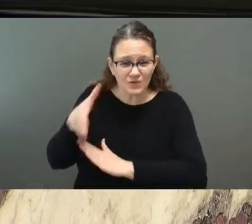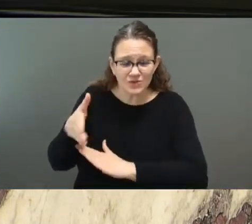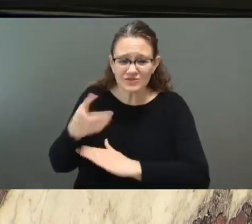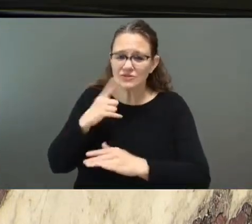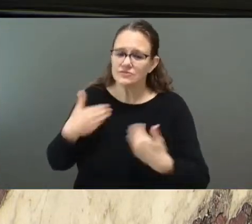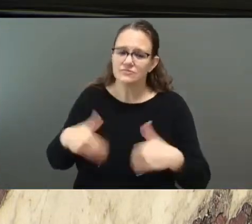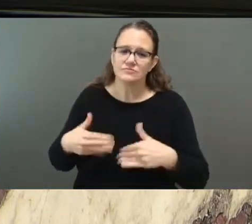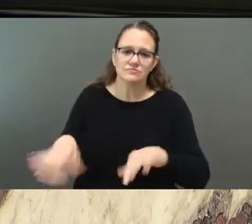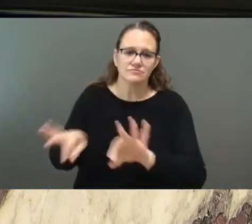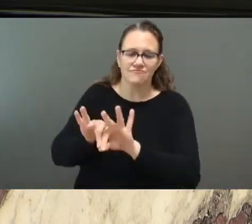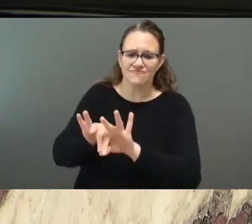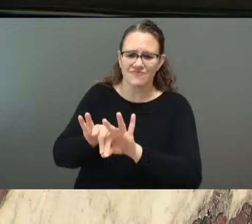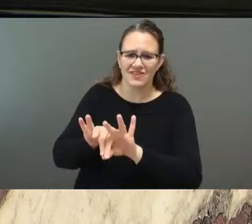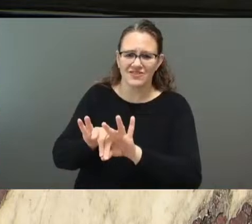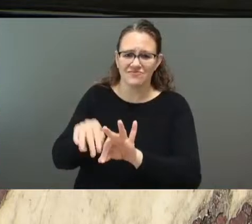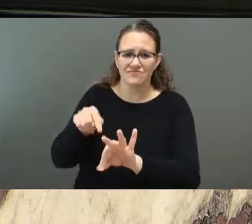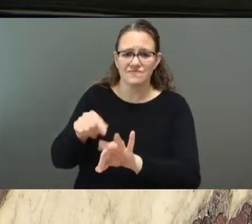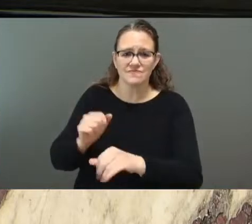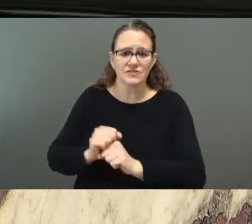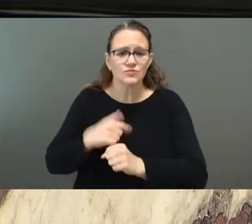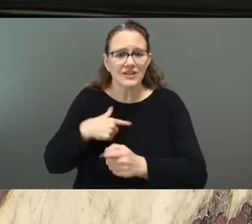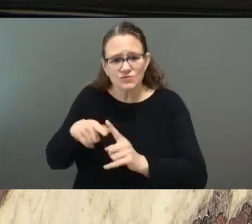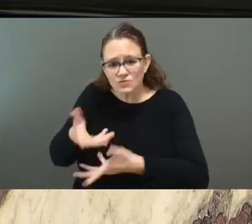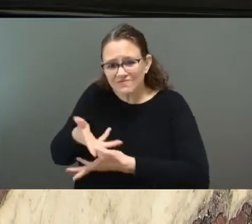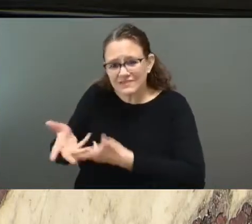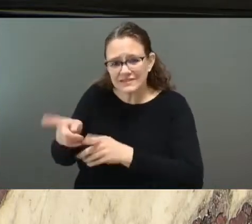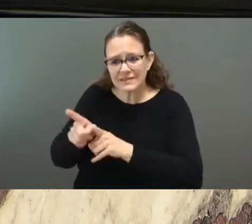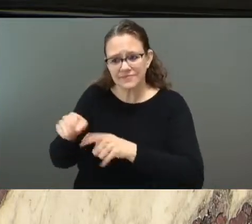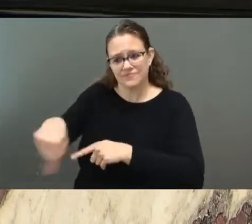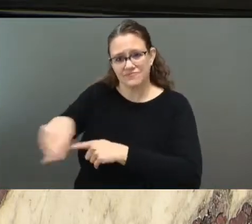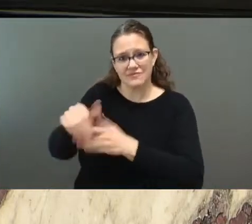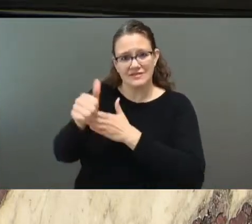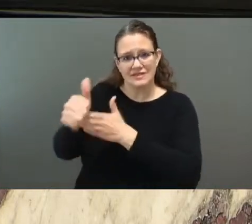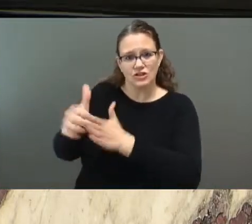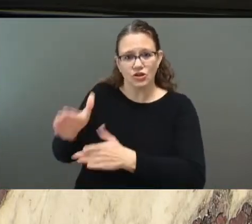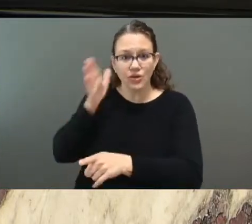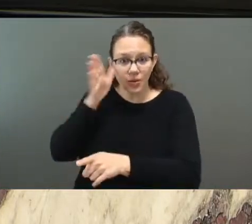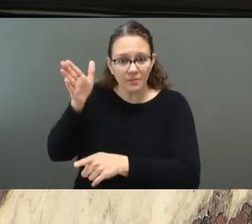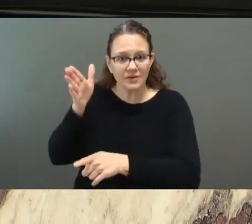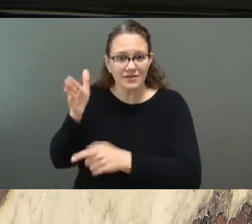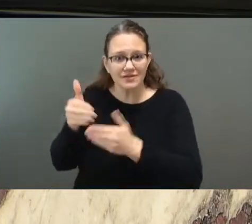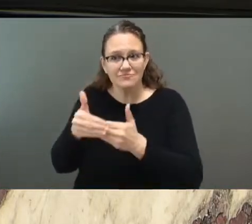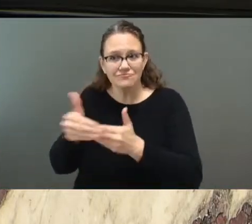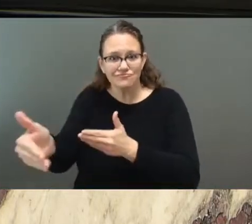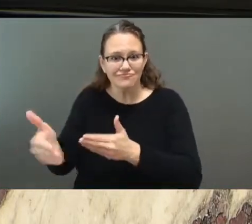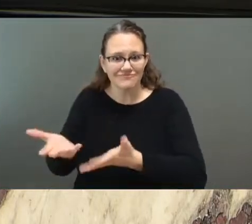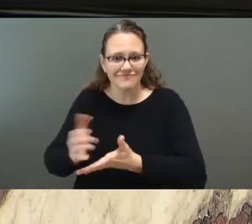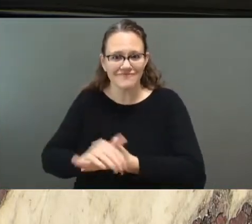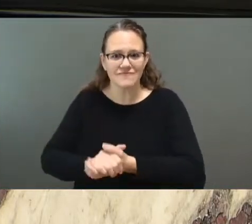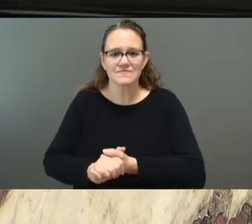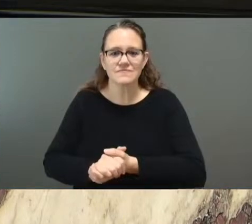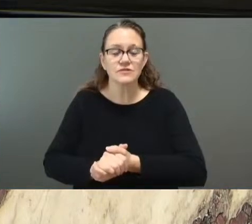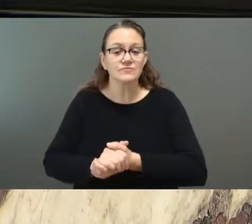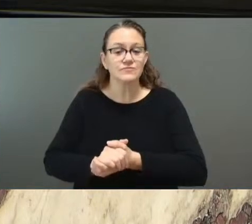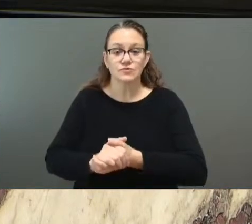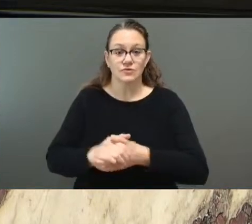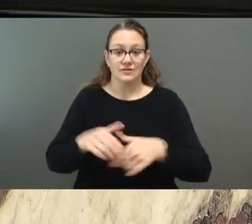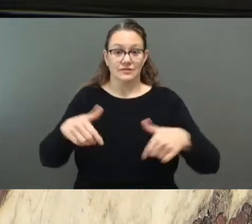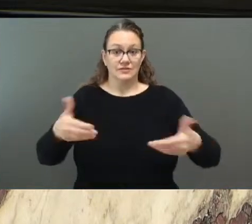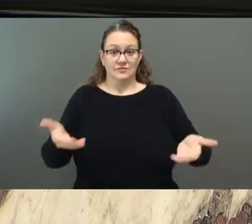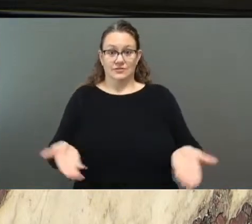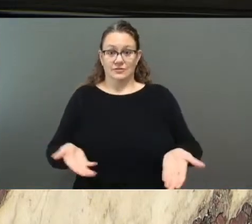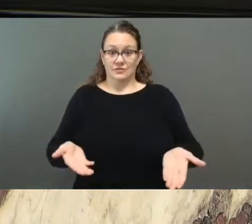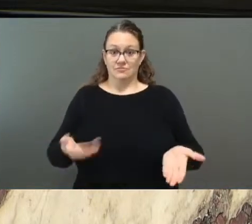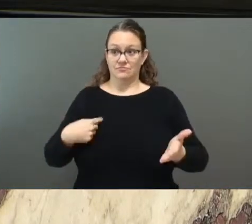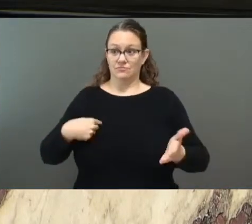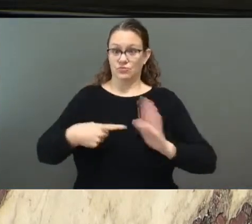gives me great pleasure on behalf of the House, the Speaker, our Assistant Deputy Speaker, and indeed every member to congratulate and celebrate